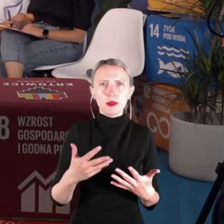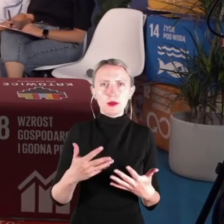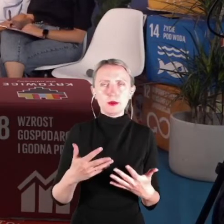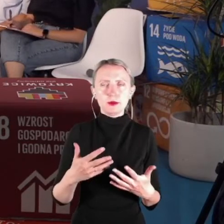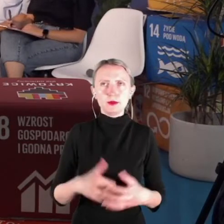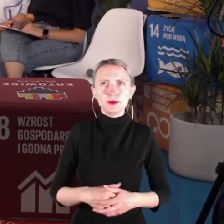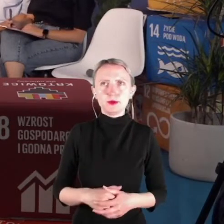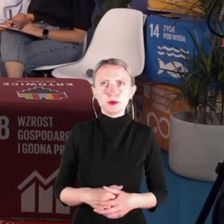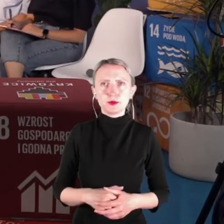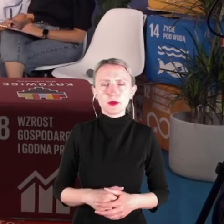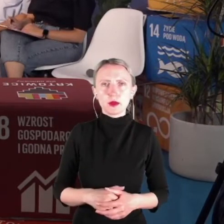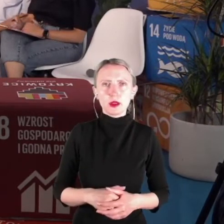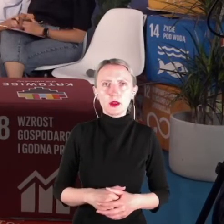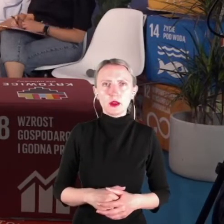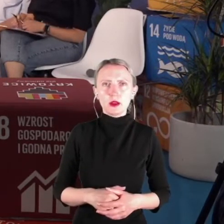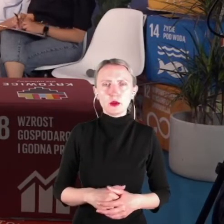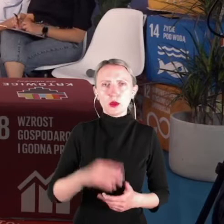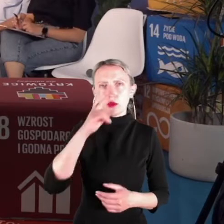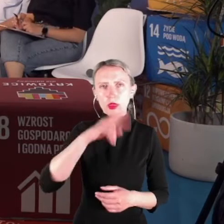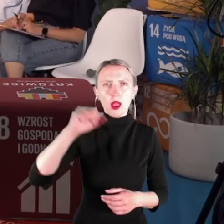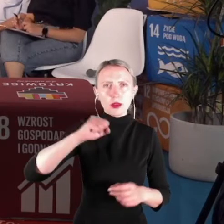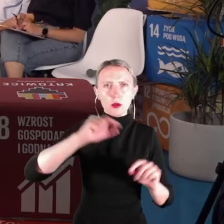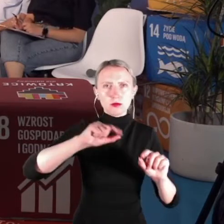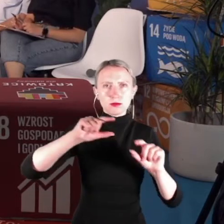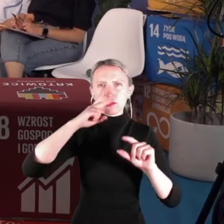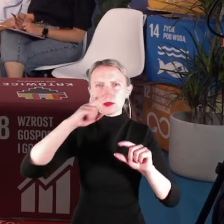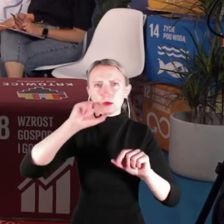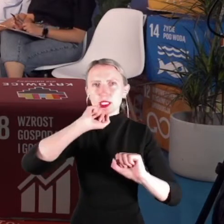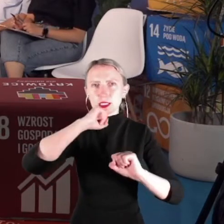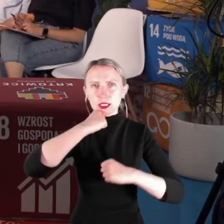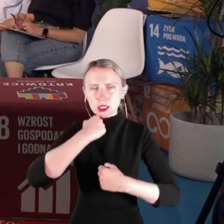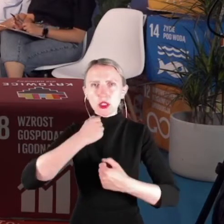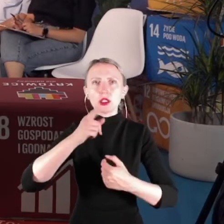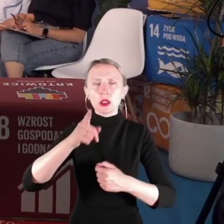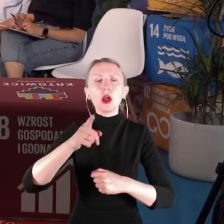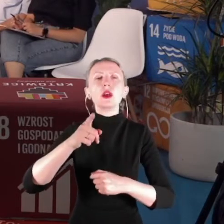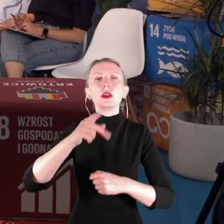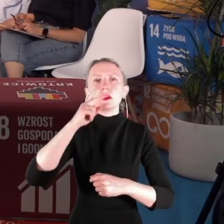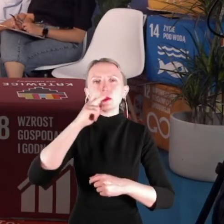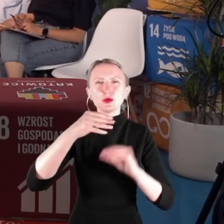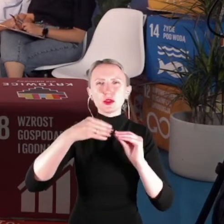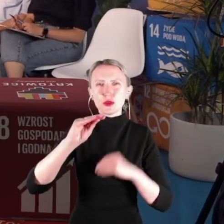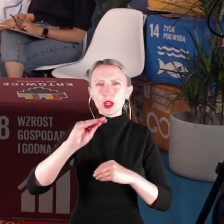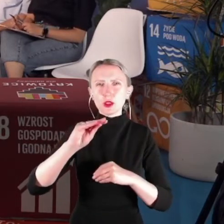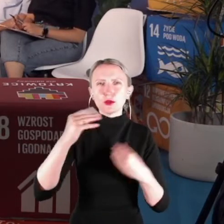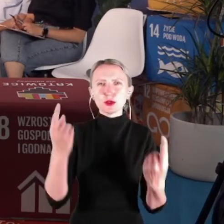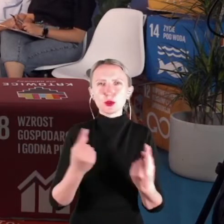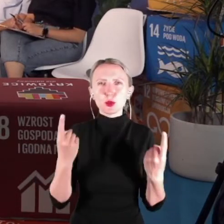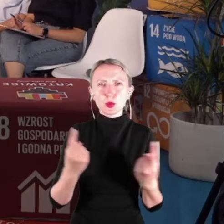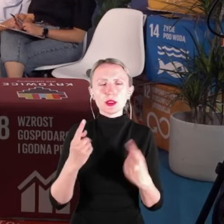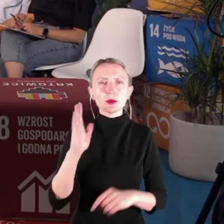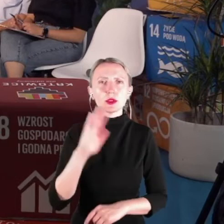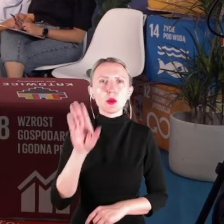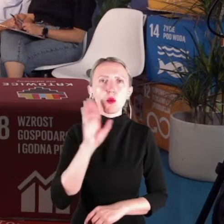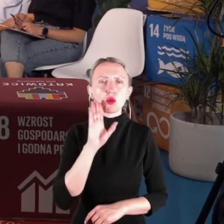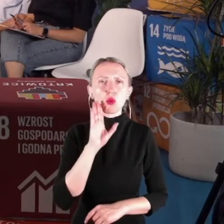that soon there will be more and more cases like our town, where the kind of there is a settlement, but the nuclear facility is